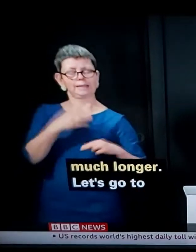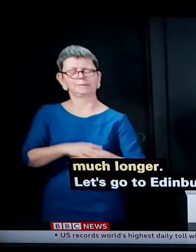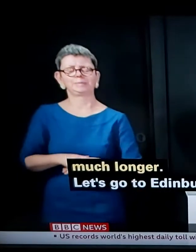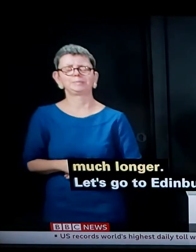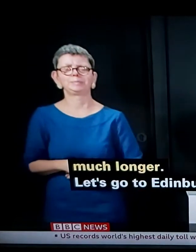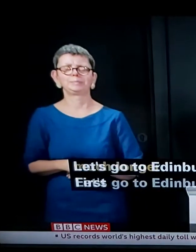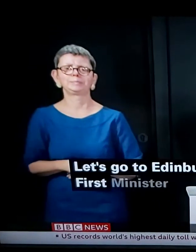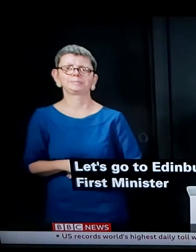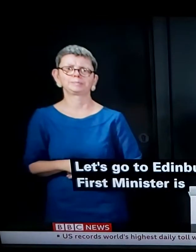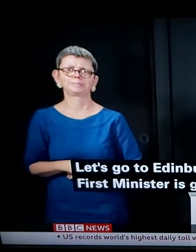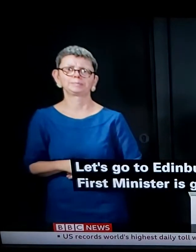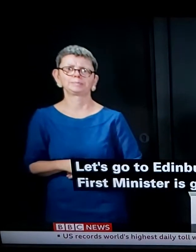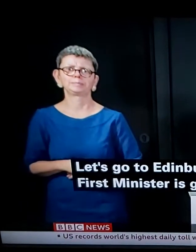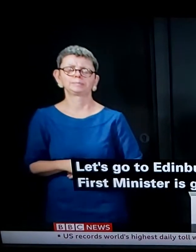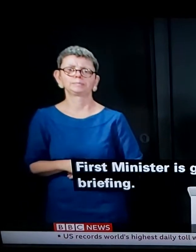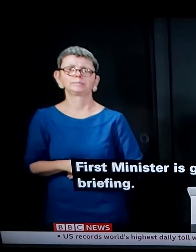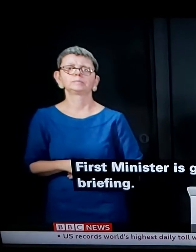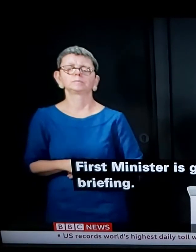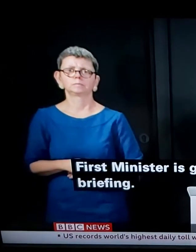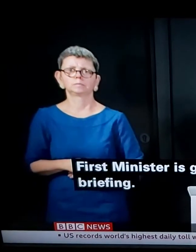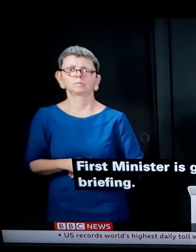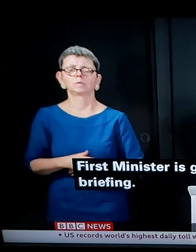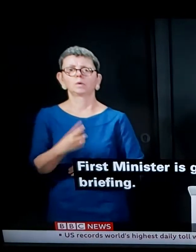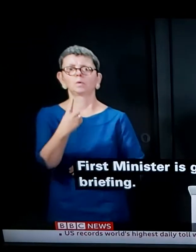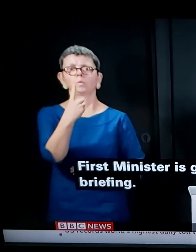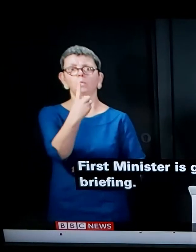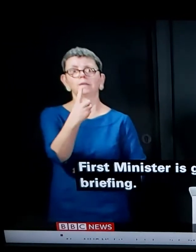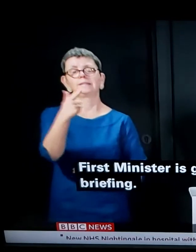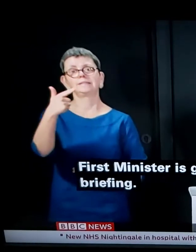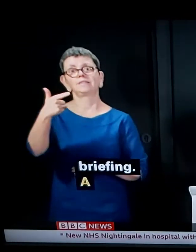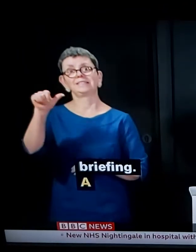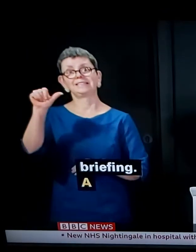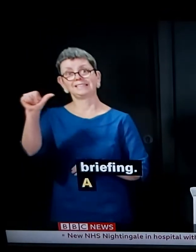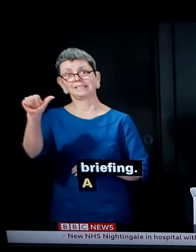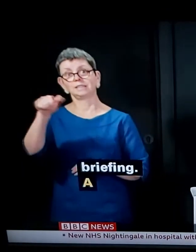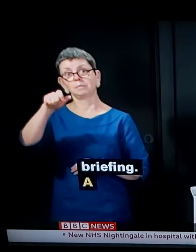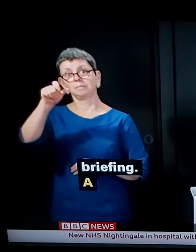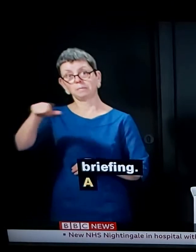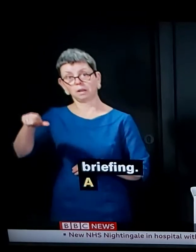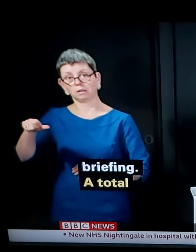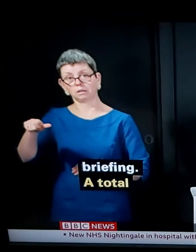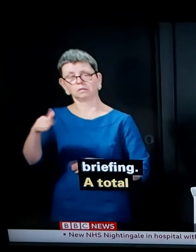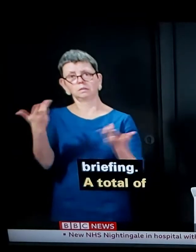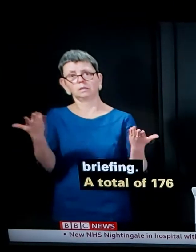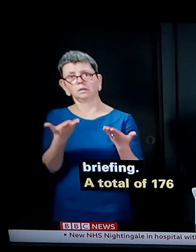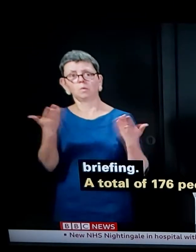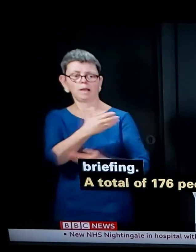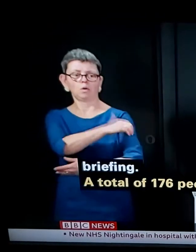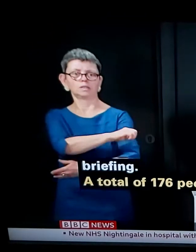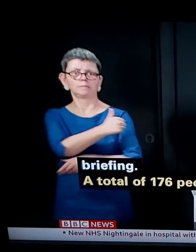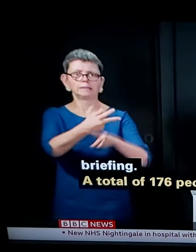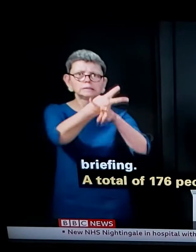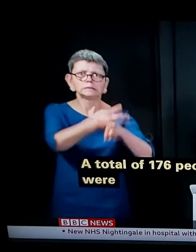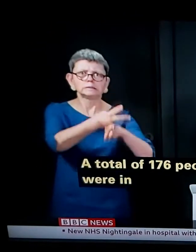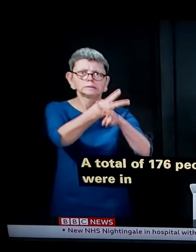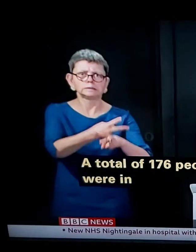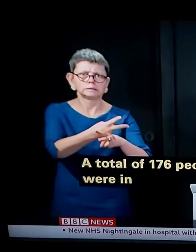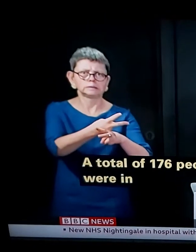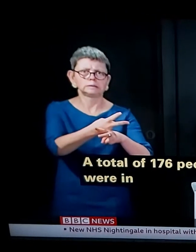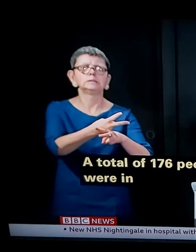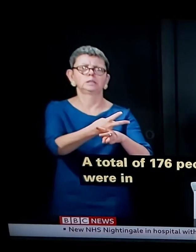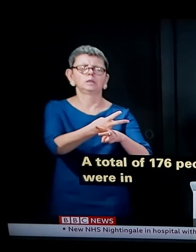briefing. A total of 176 people last night were in intensive care with confirmed or suspected cases